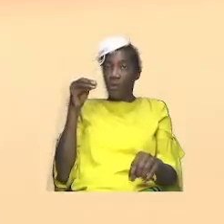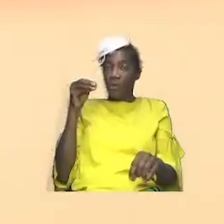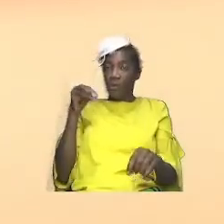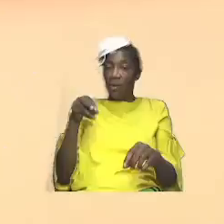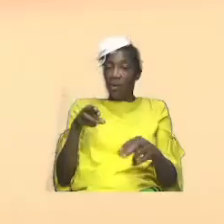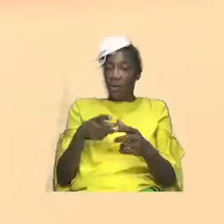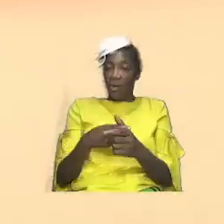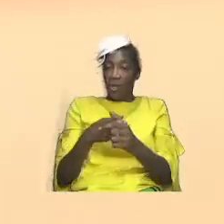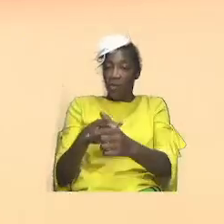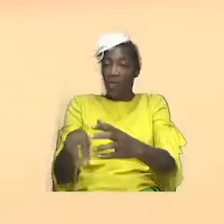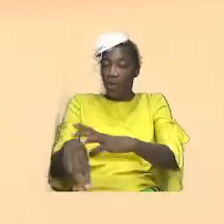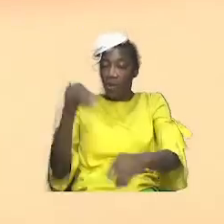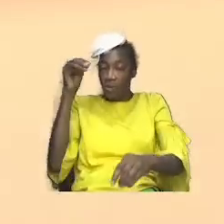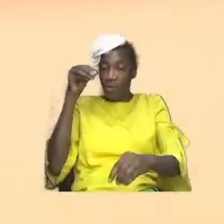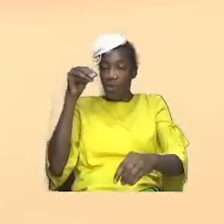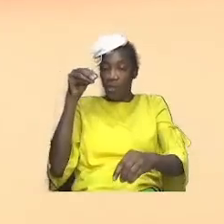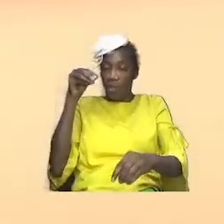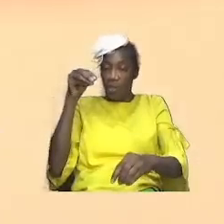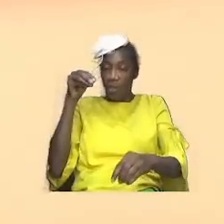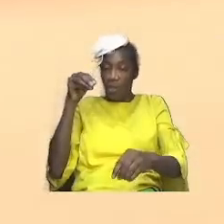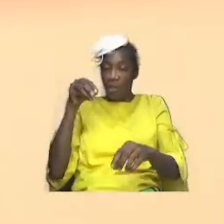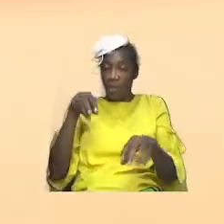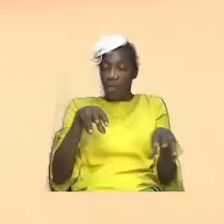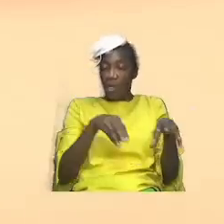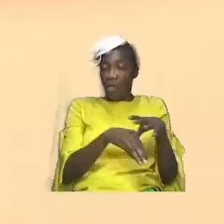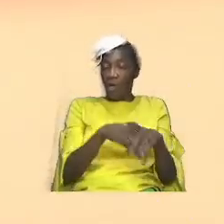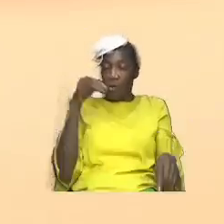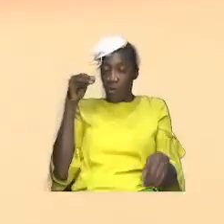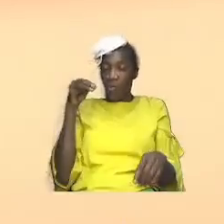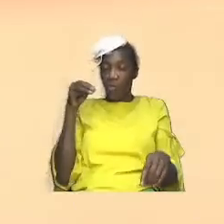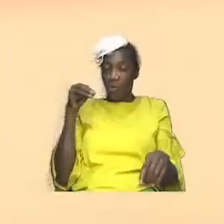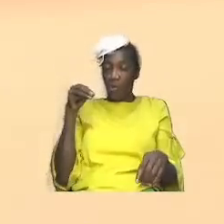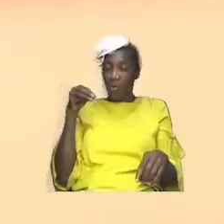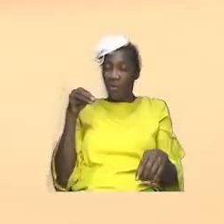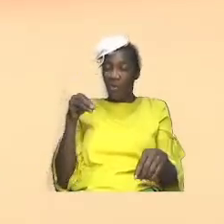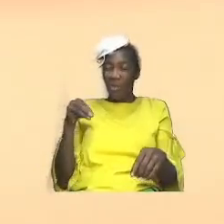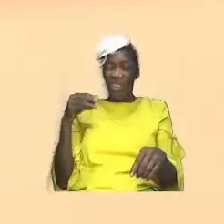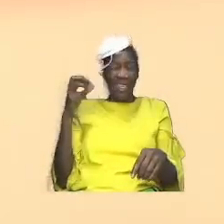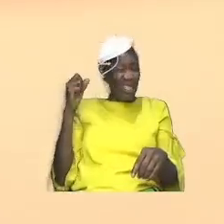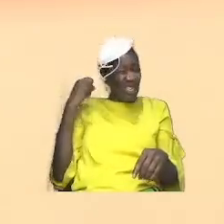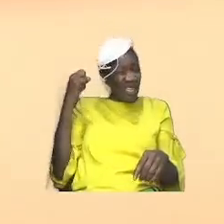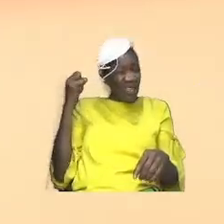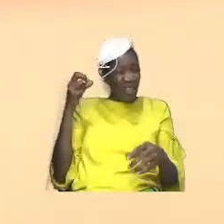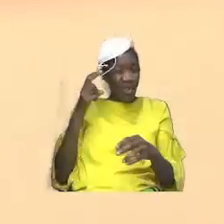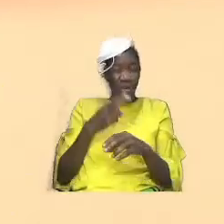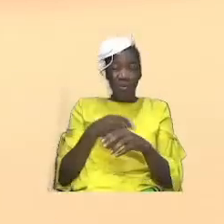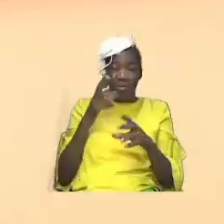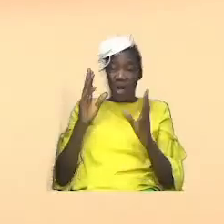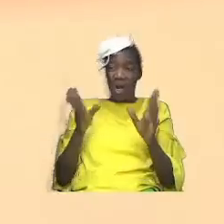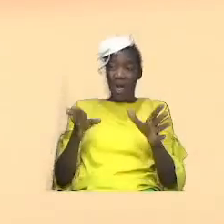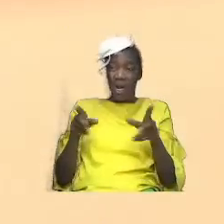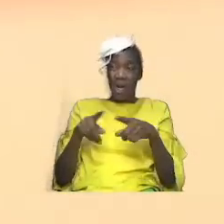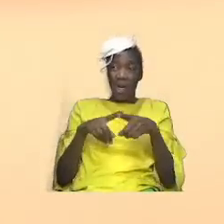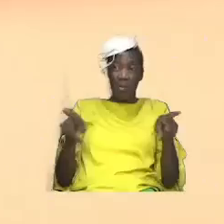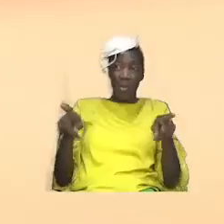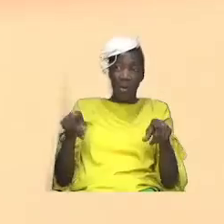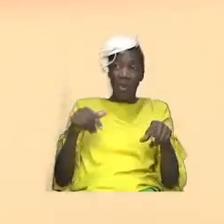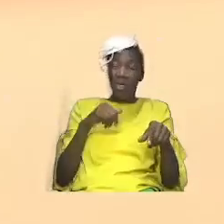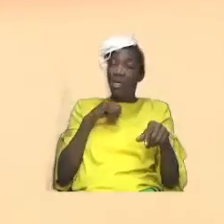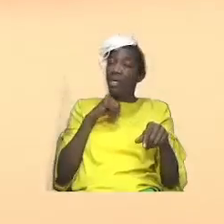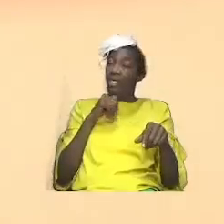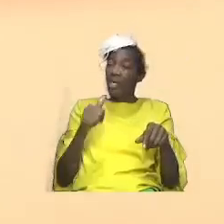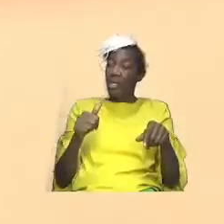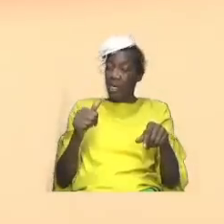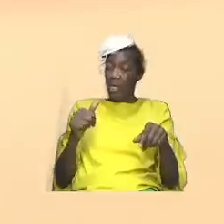obstruction. You can be disqualified. Brethren, beloved, it sounds stringent and hard, but let me tell you this, it is not, because we